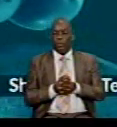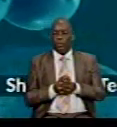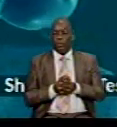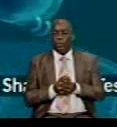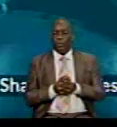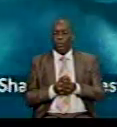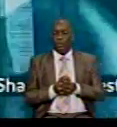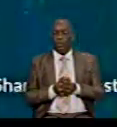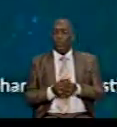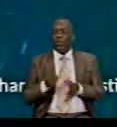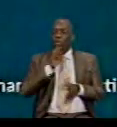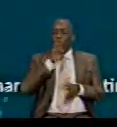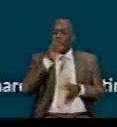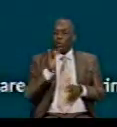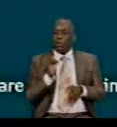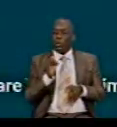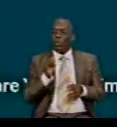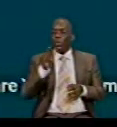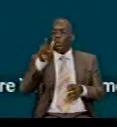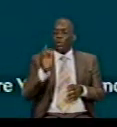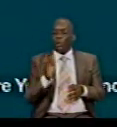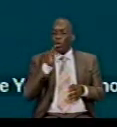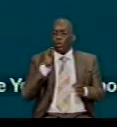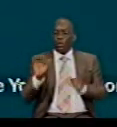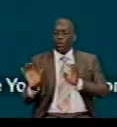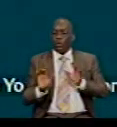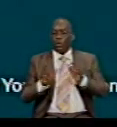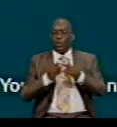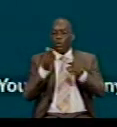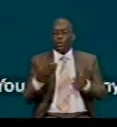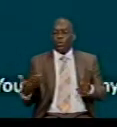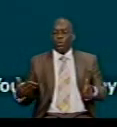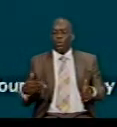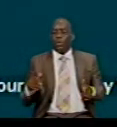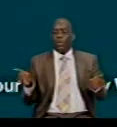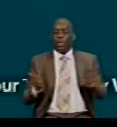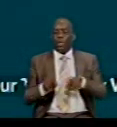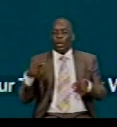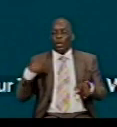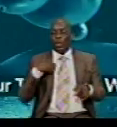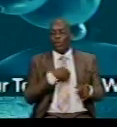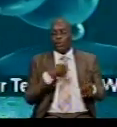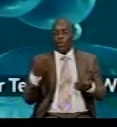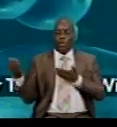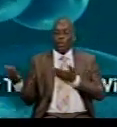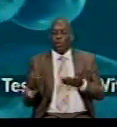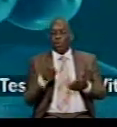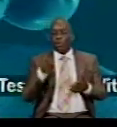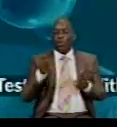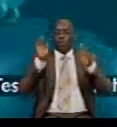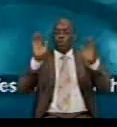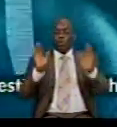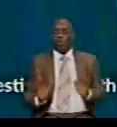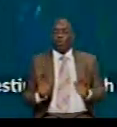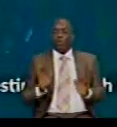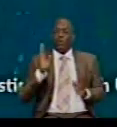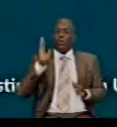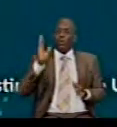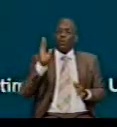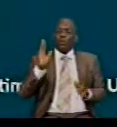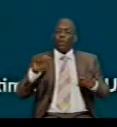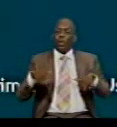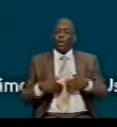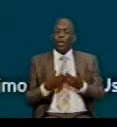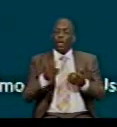Indeed, God is doing great things as we bring you another wonderful testimony of how God healed this lady from